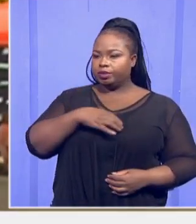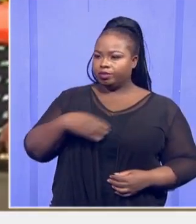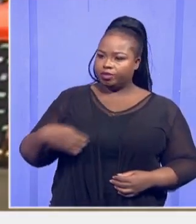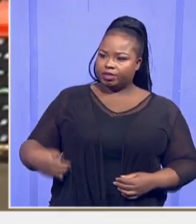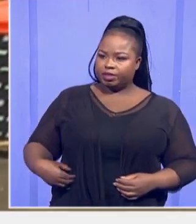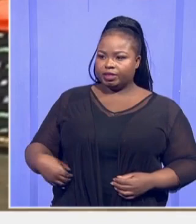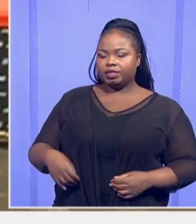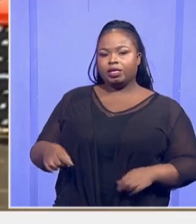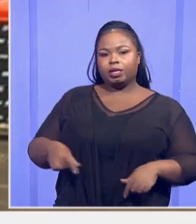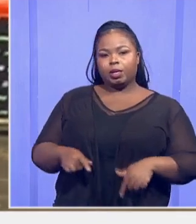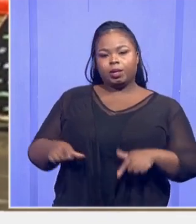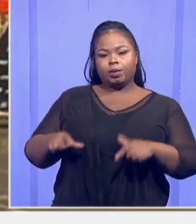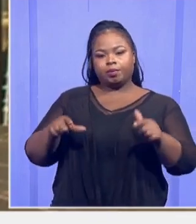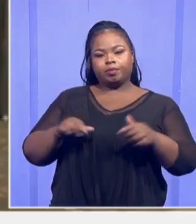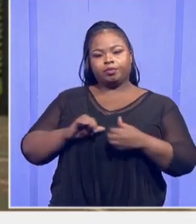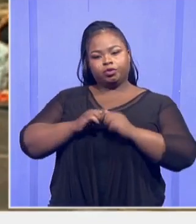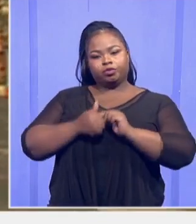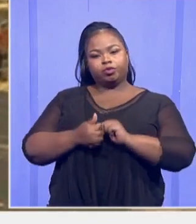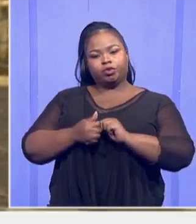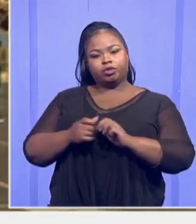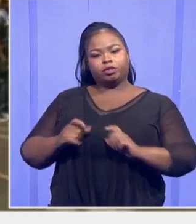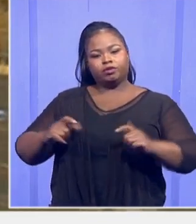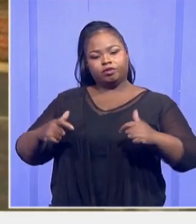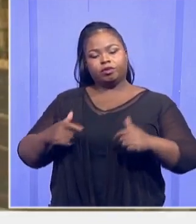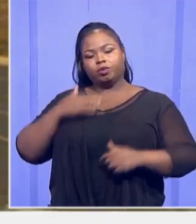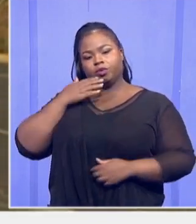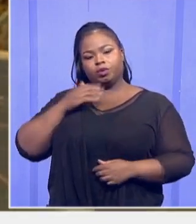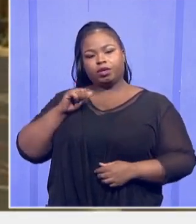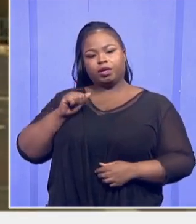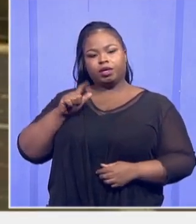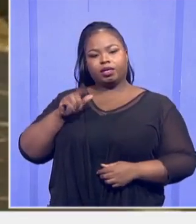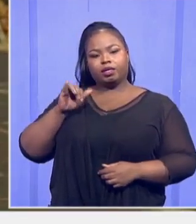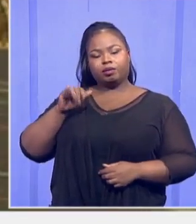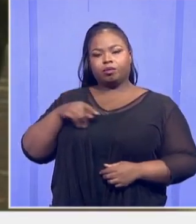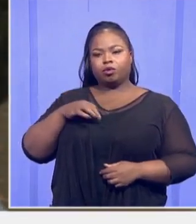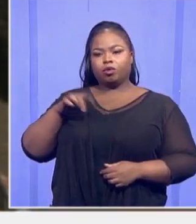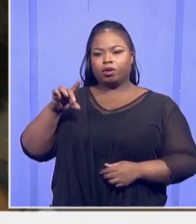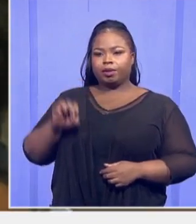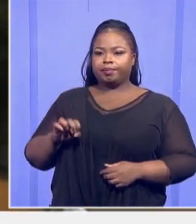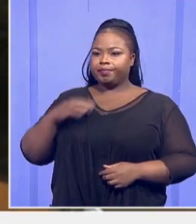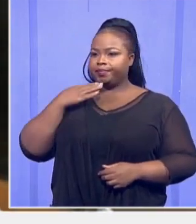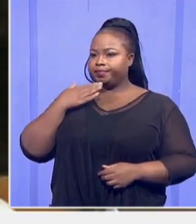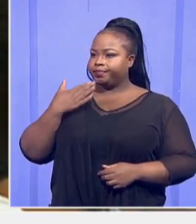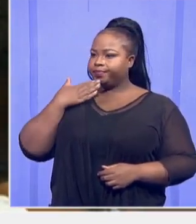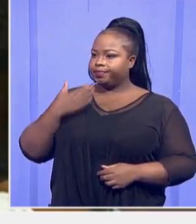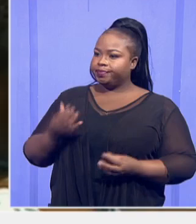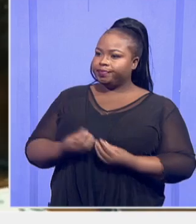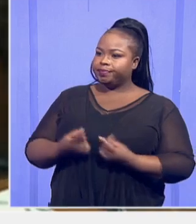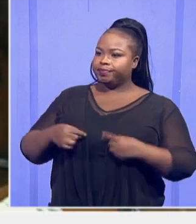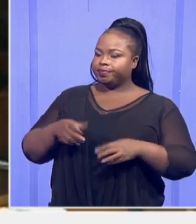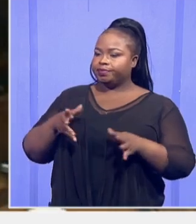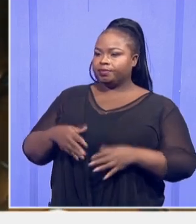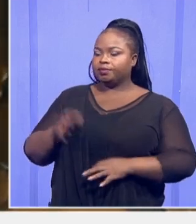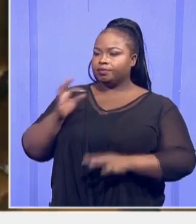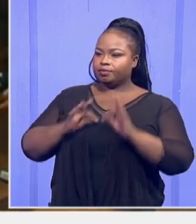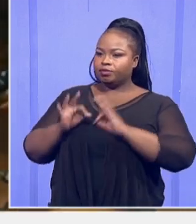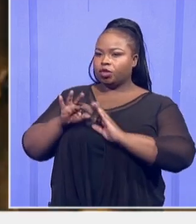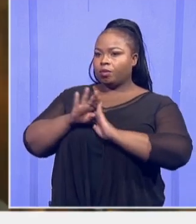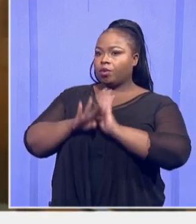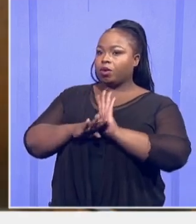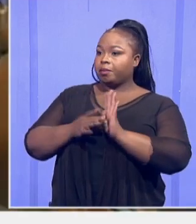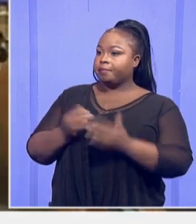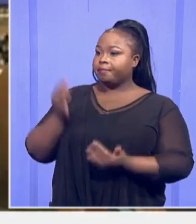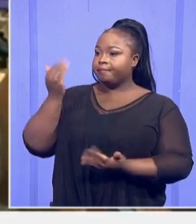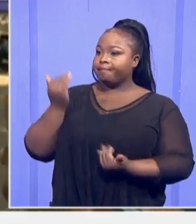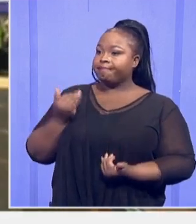the Limpopo Sports Confederation, Mr. Ali Pole. Mr. Pole, thank you so much for speaking to us. Let's talk about the program first. What can we